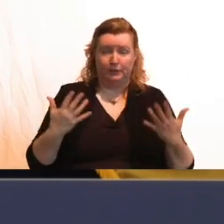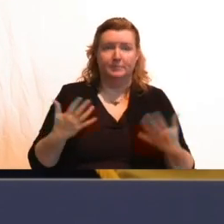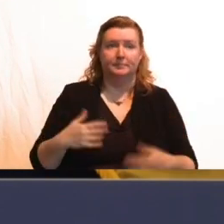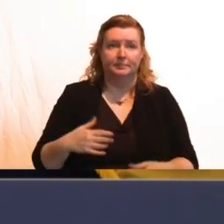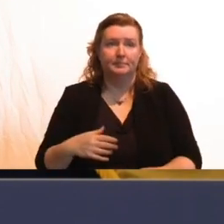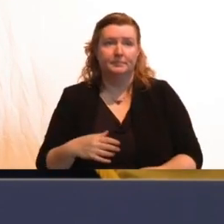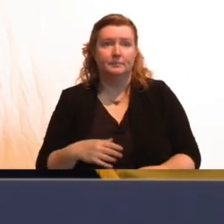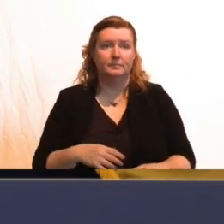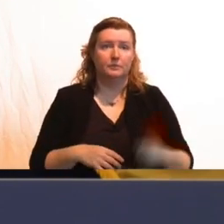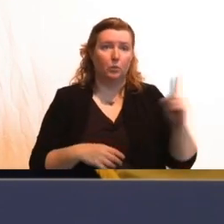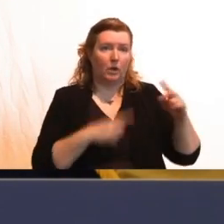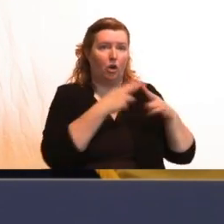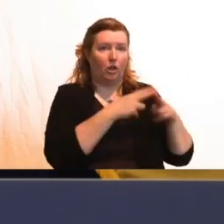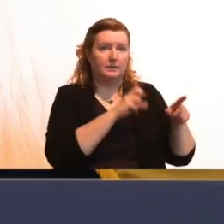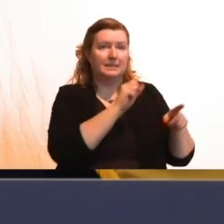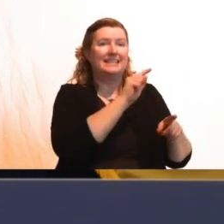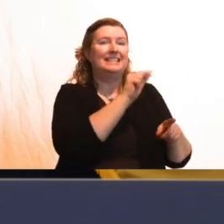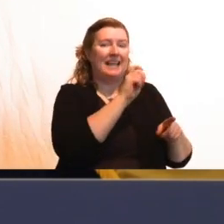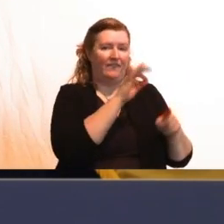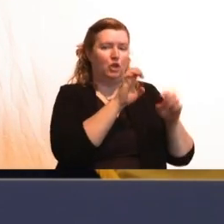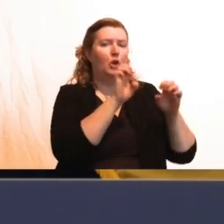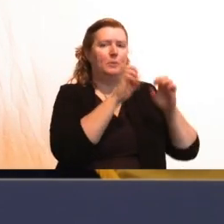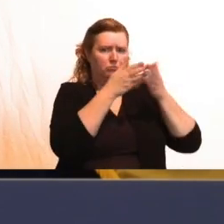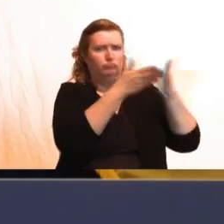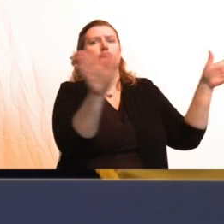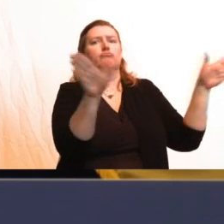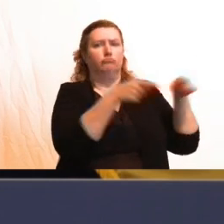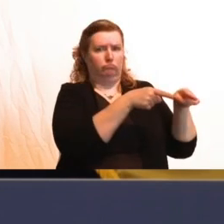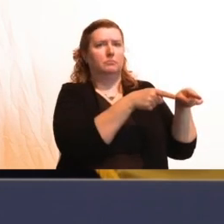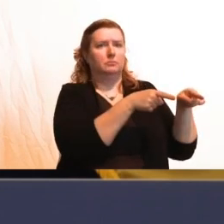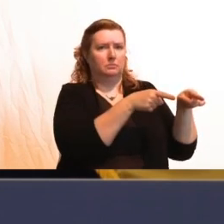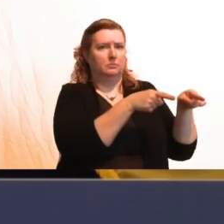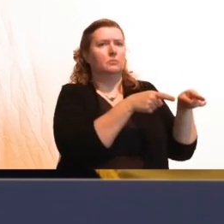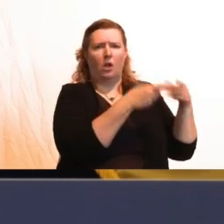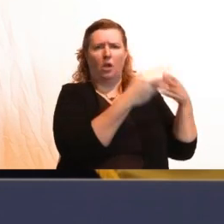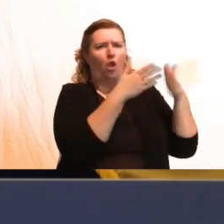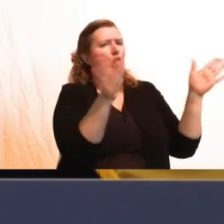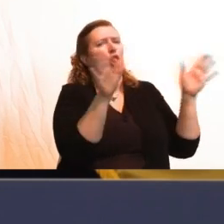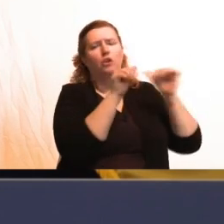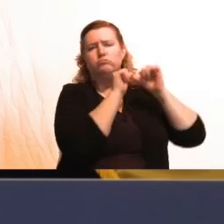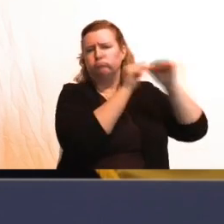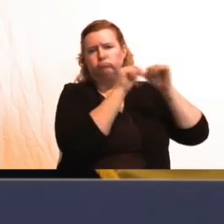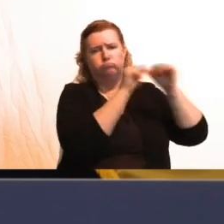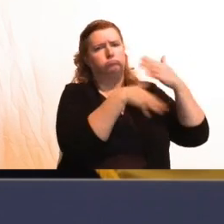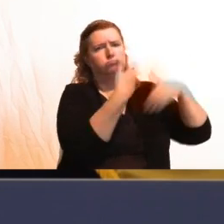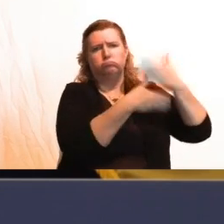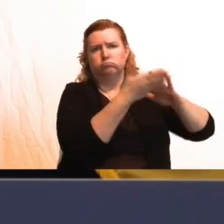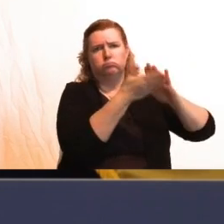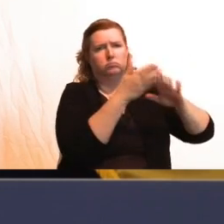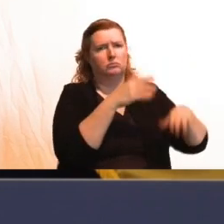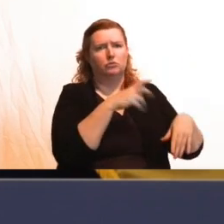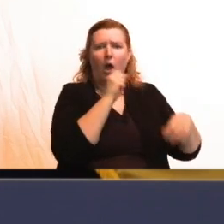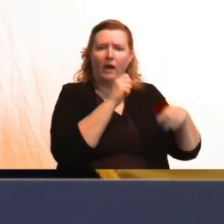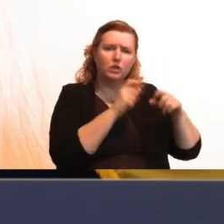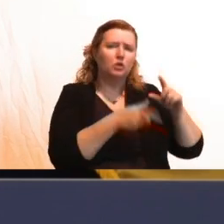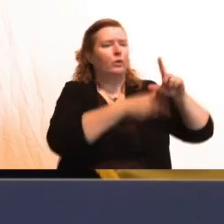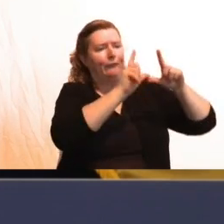to be renewed. And as I mentioned, the one related to Superstorm Sandy is still, in